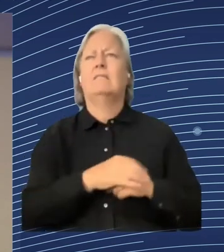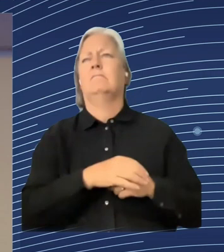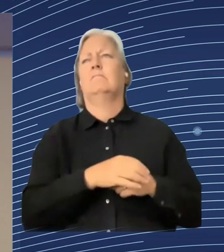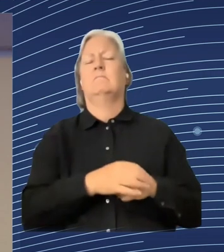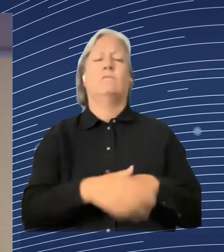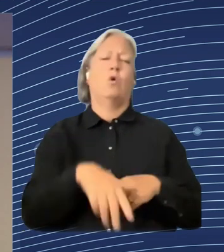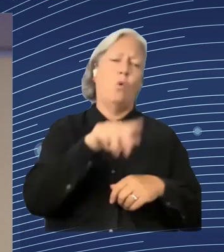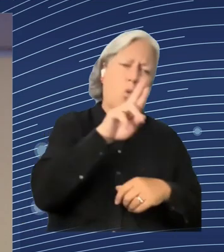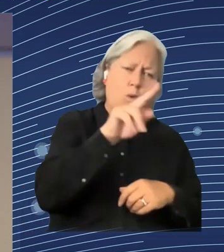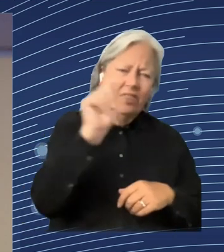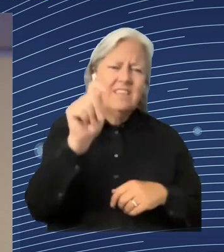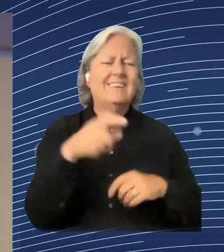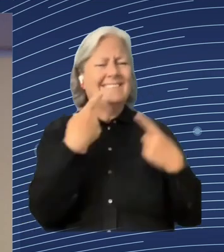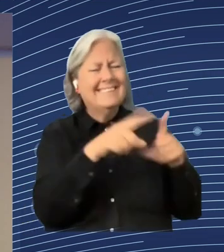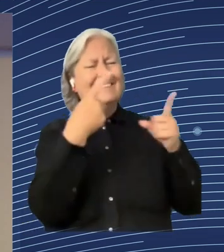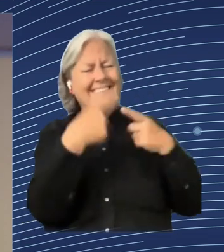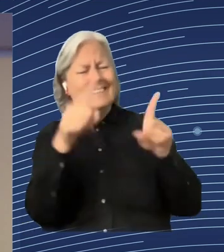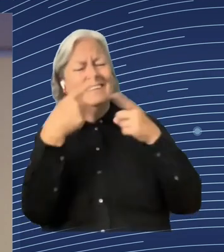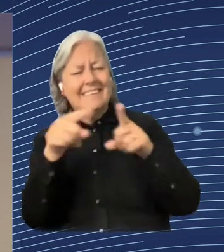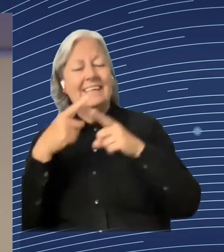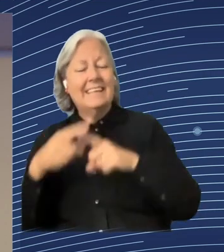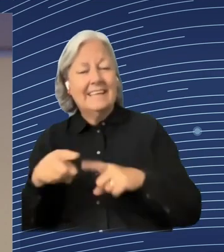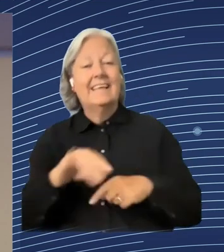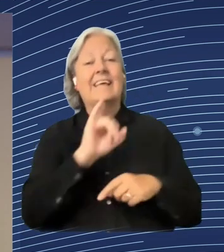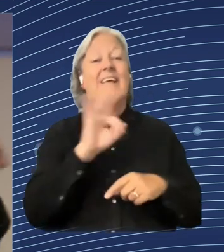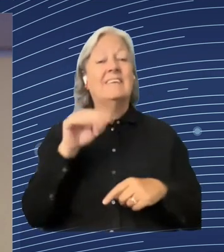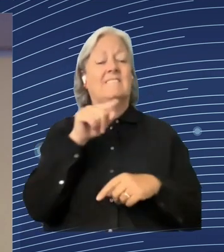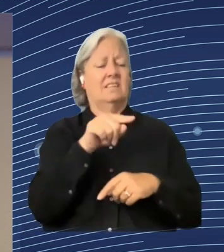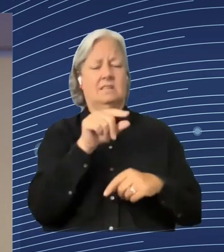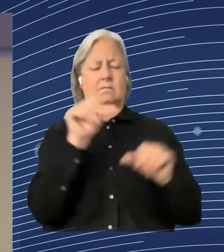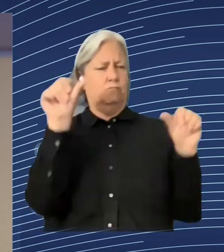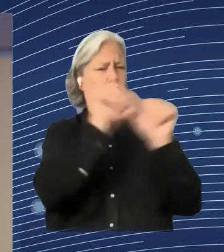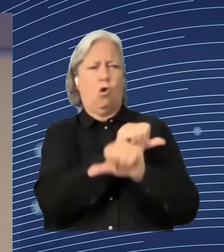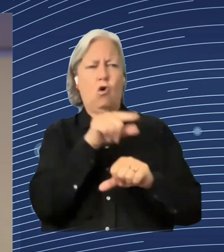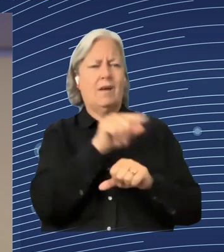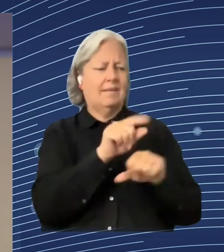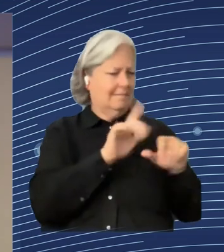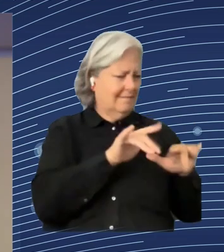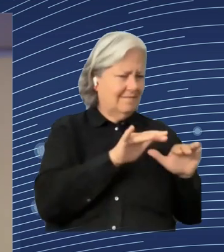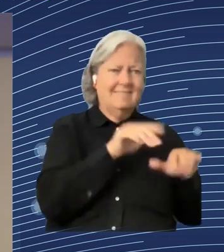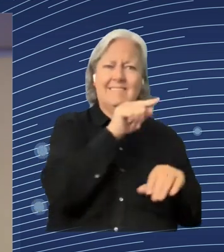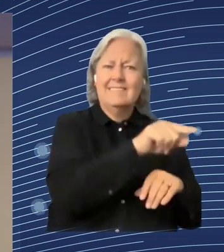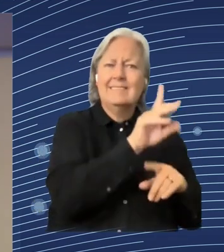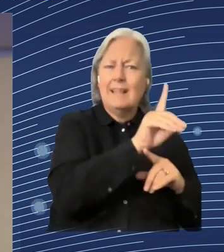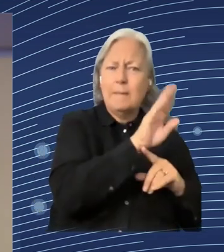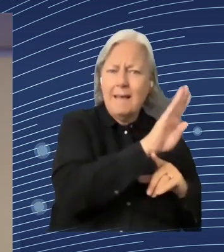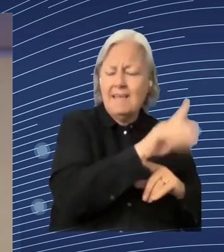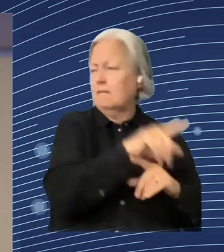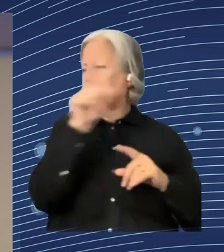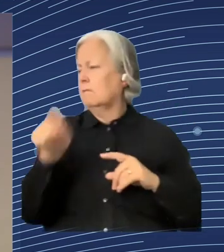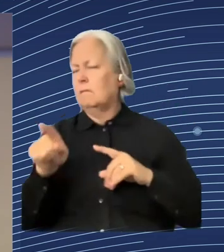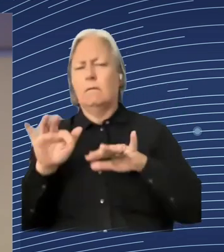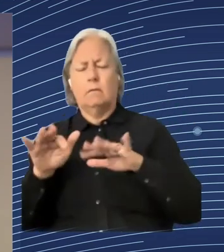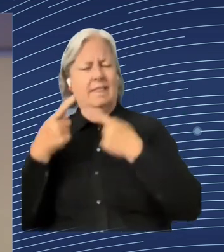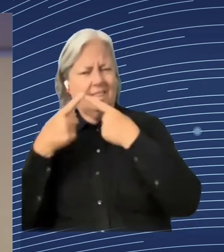you introduce wrongly in different databases, so not in the your authentic database, with not a